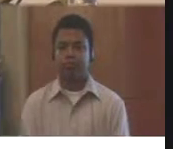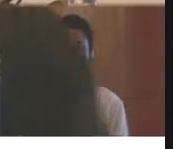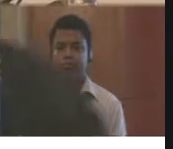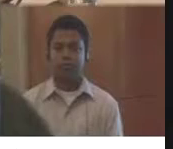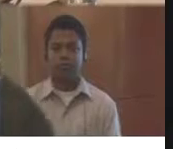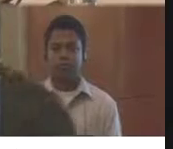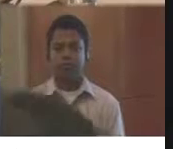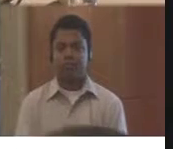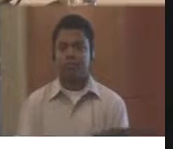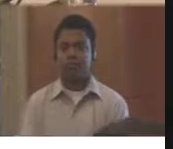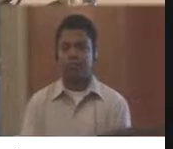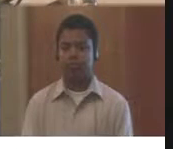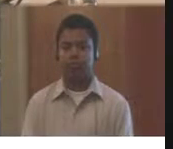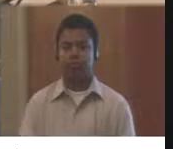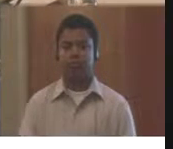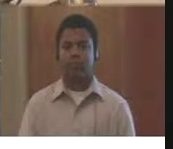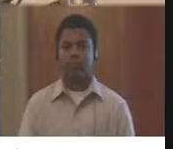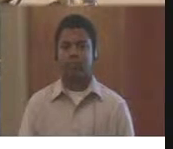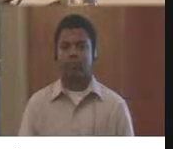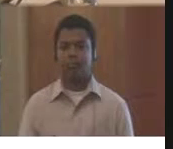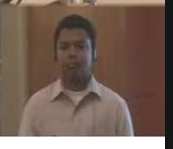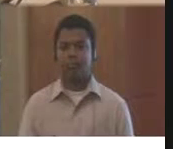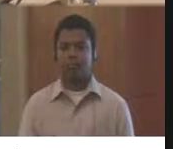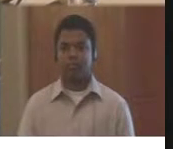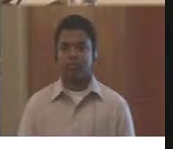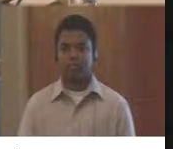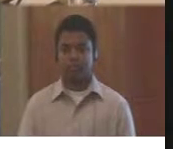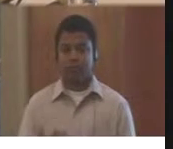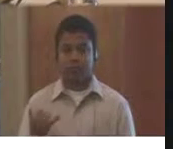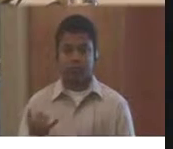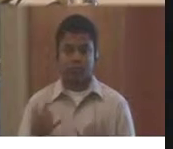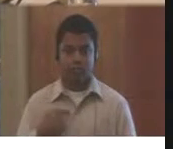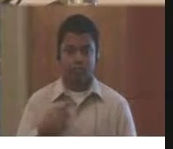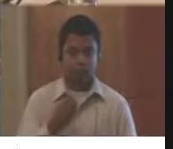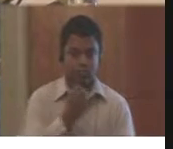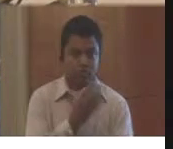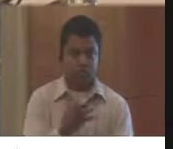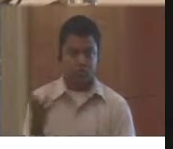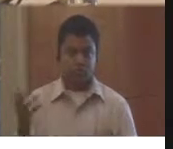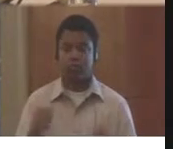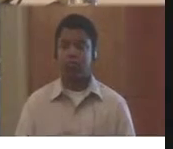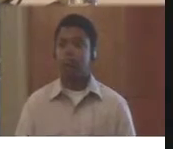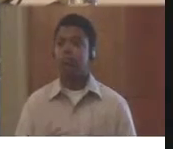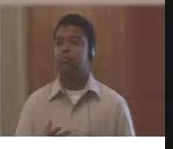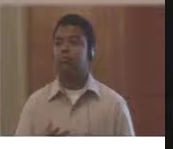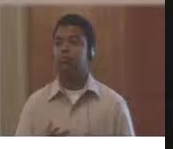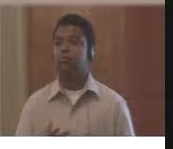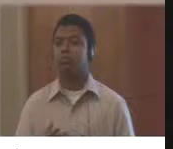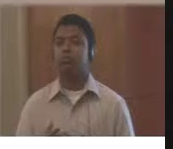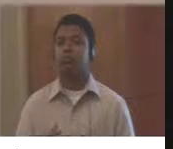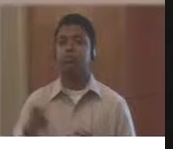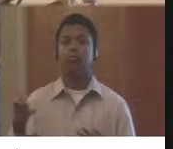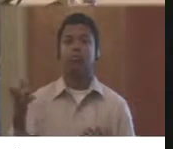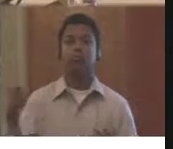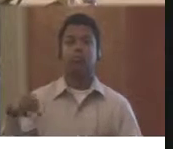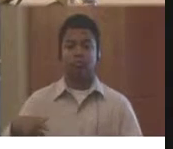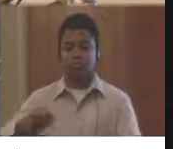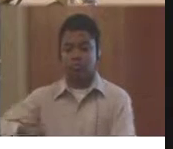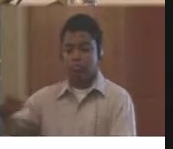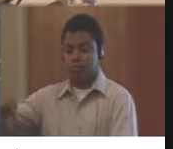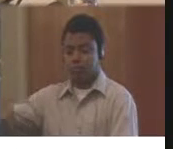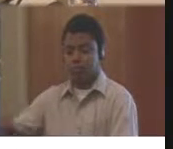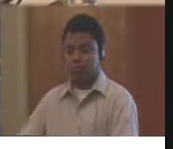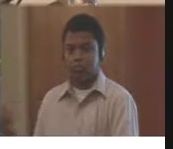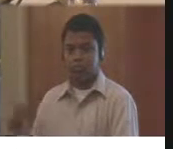And I am not sure if I can tell you, if I can count that this communiqué has been